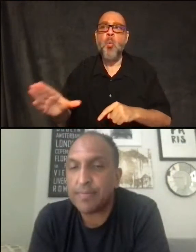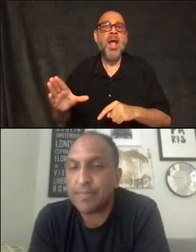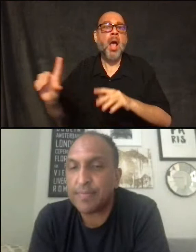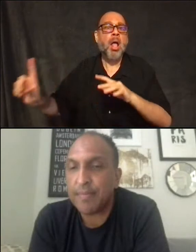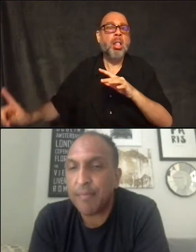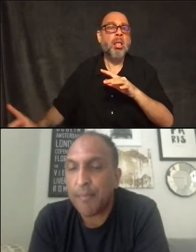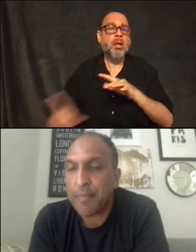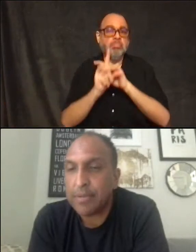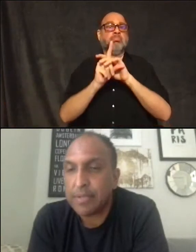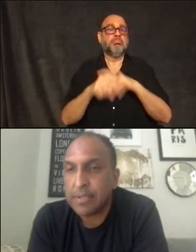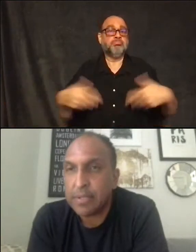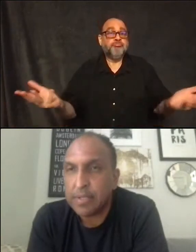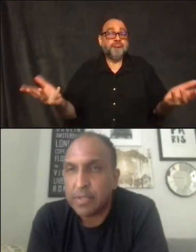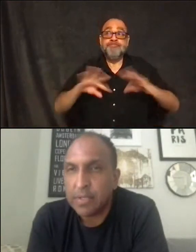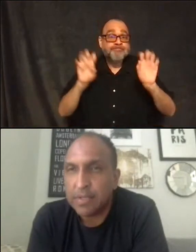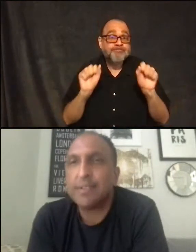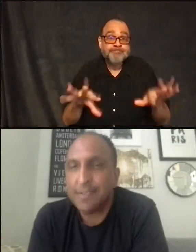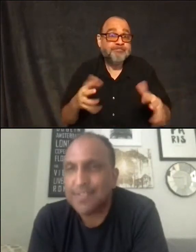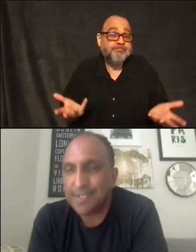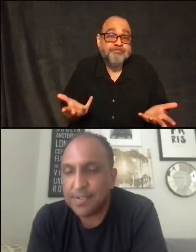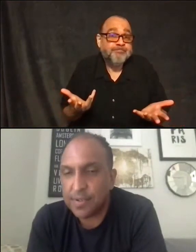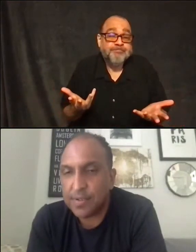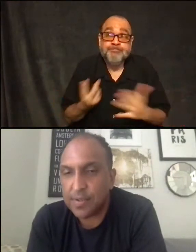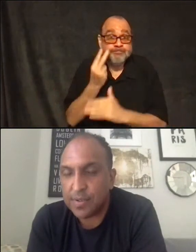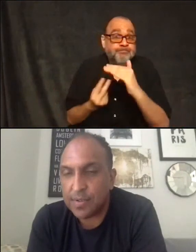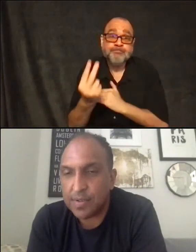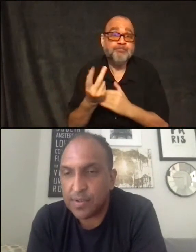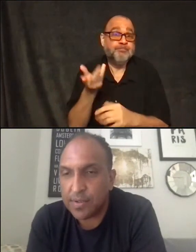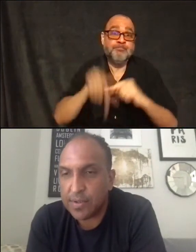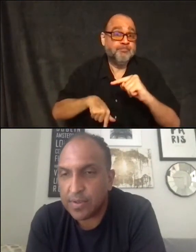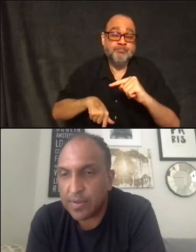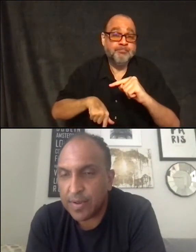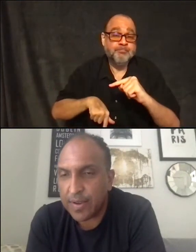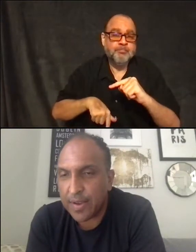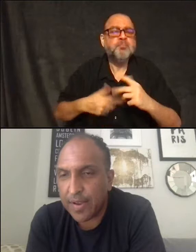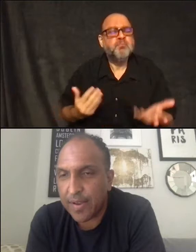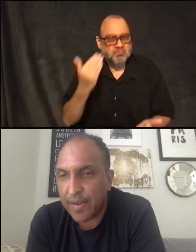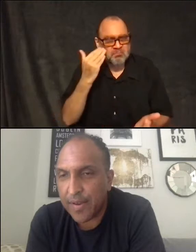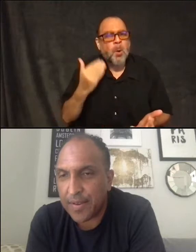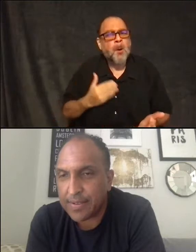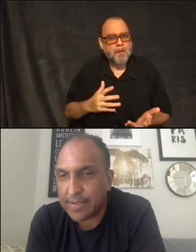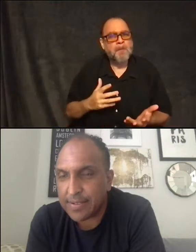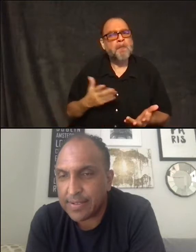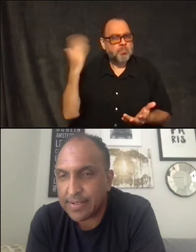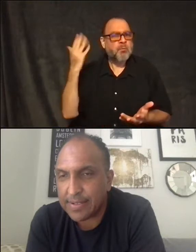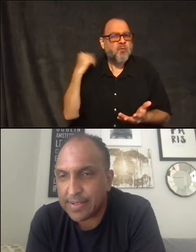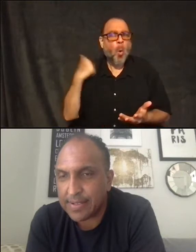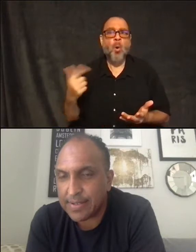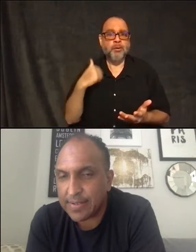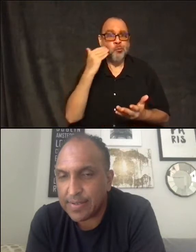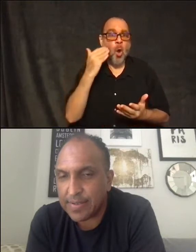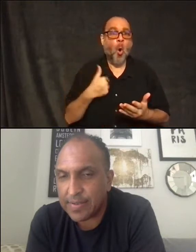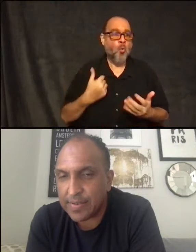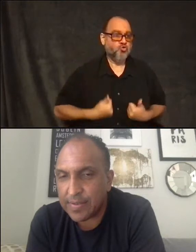digital hallway of individuals, right? Because we were limited by the physical location, but to have